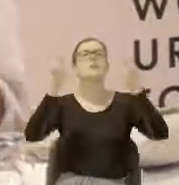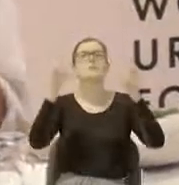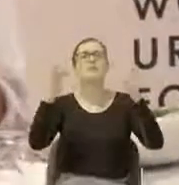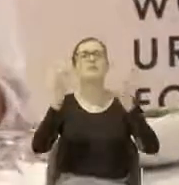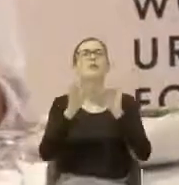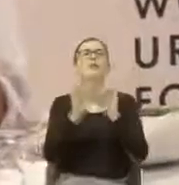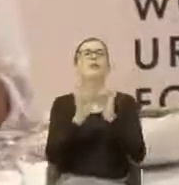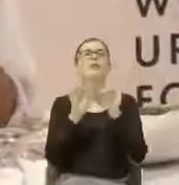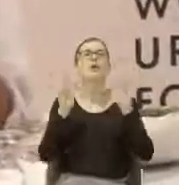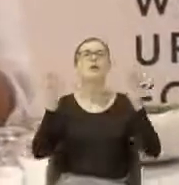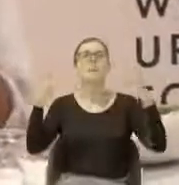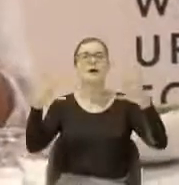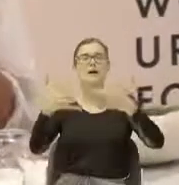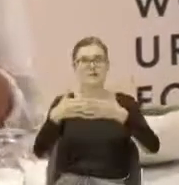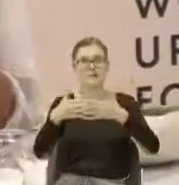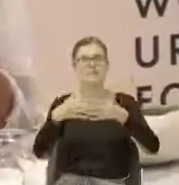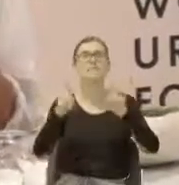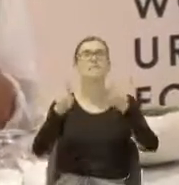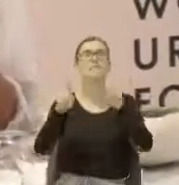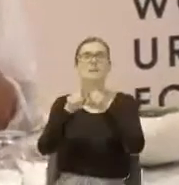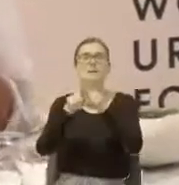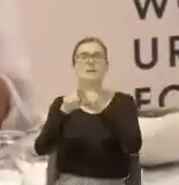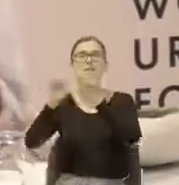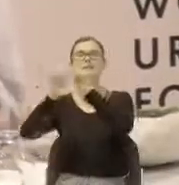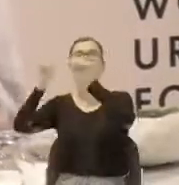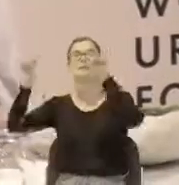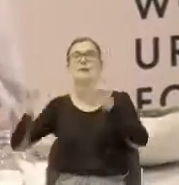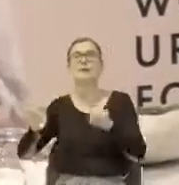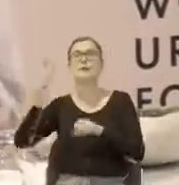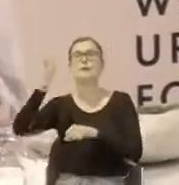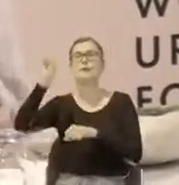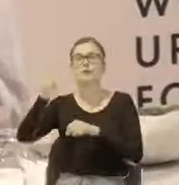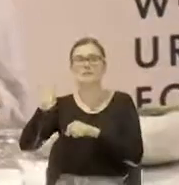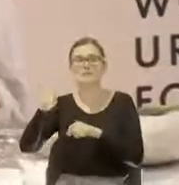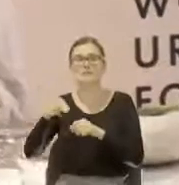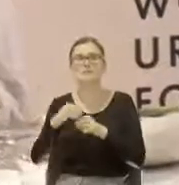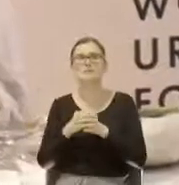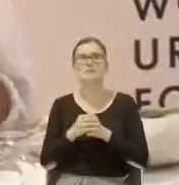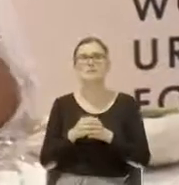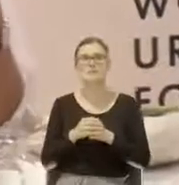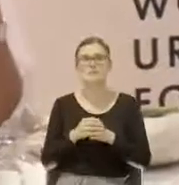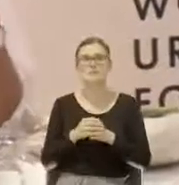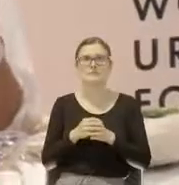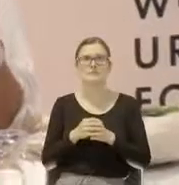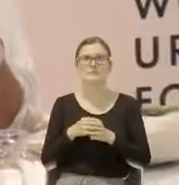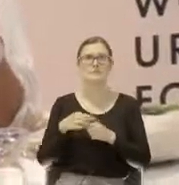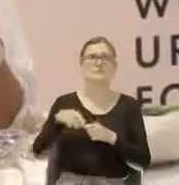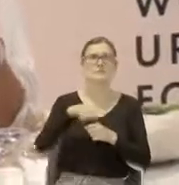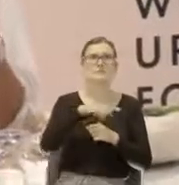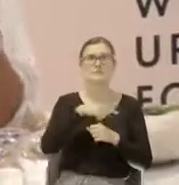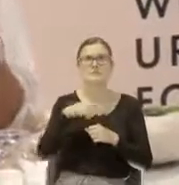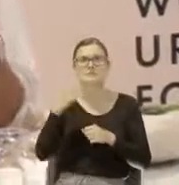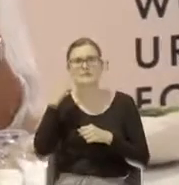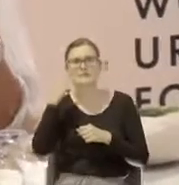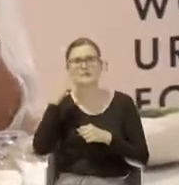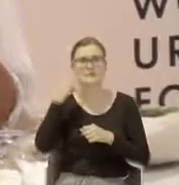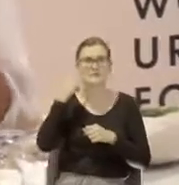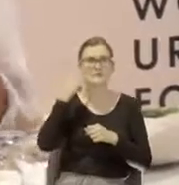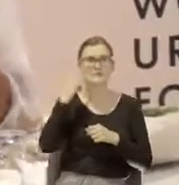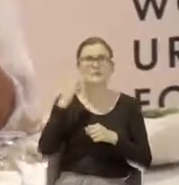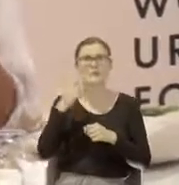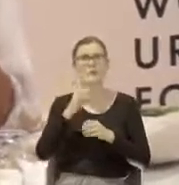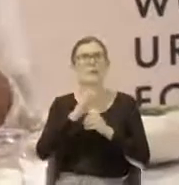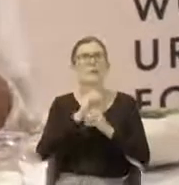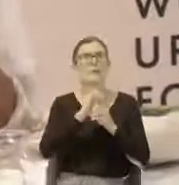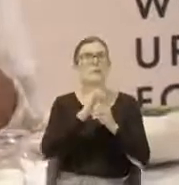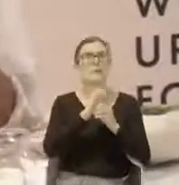be able to do that, it wouldn't have happened without the Global Task Force on Local and Regional Governments and their ability to organize, coordinate, and agree